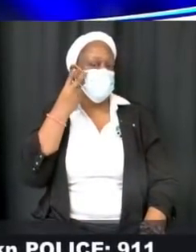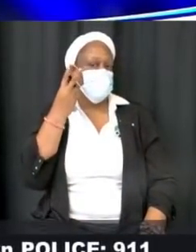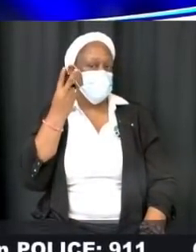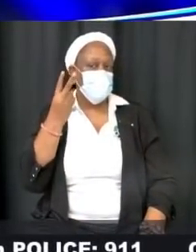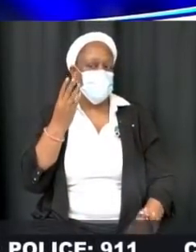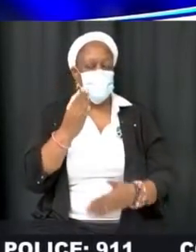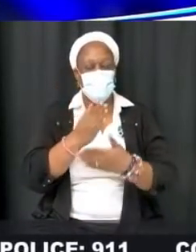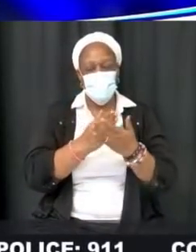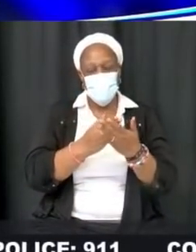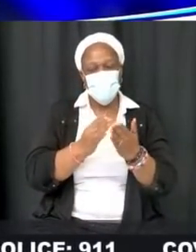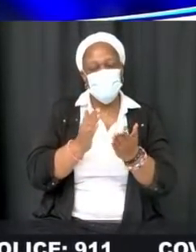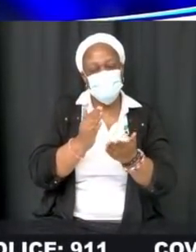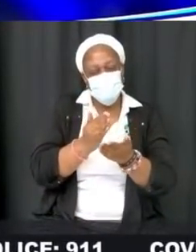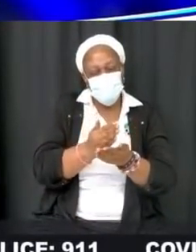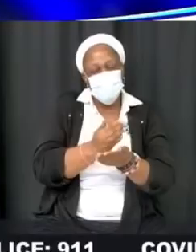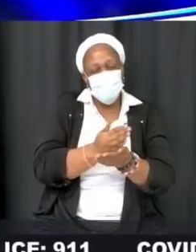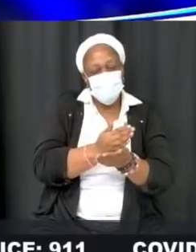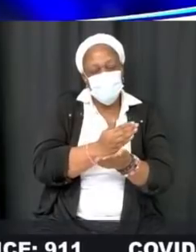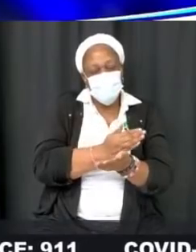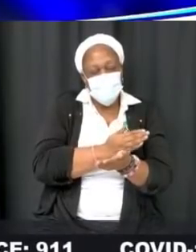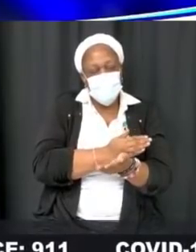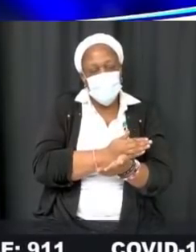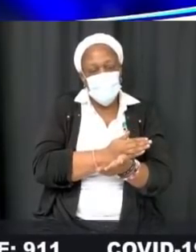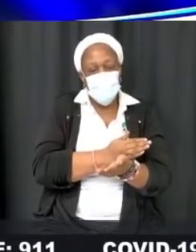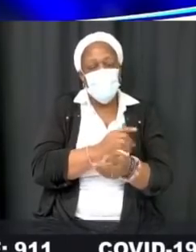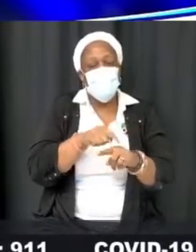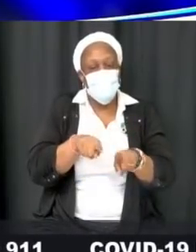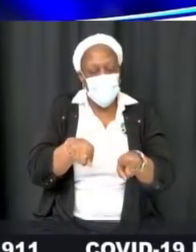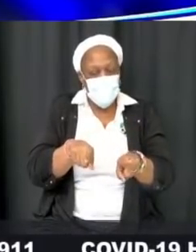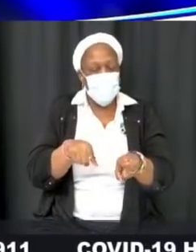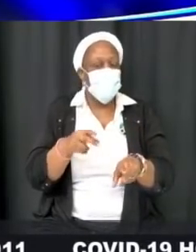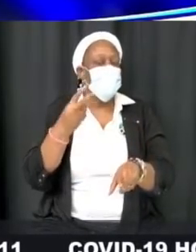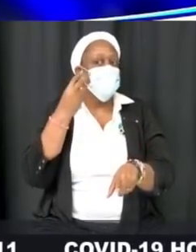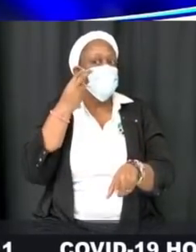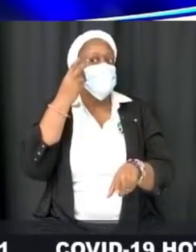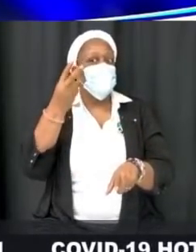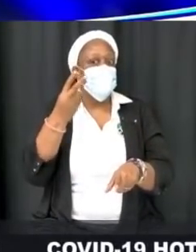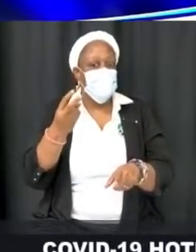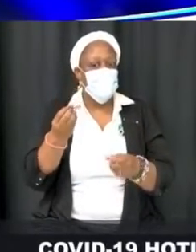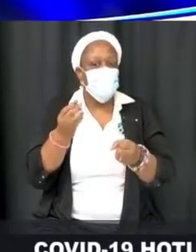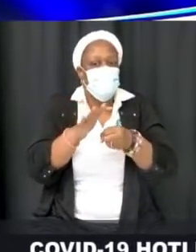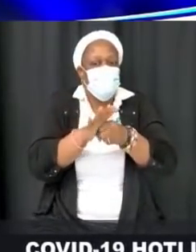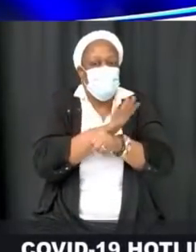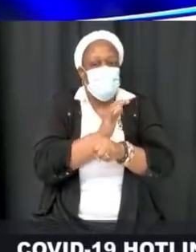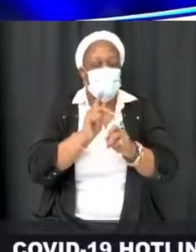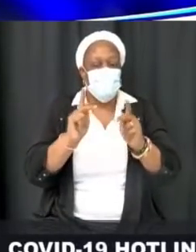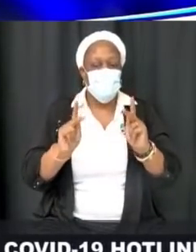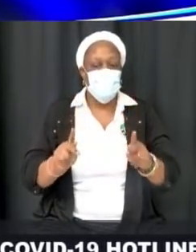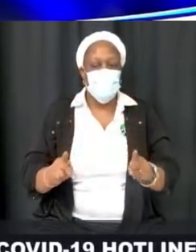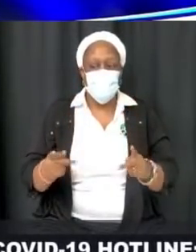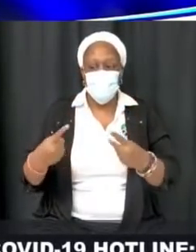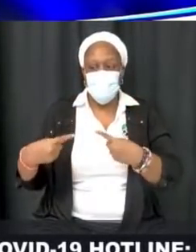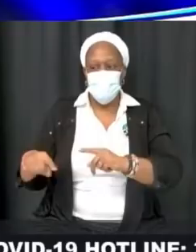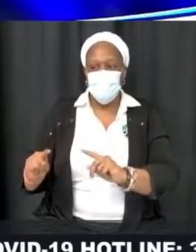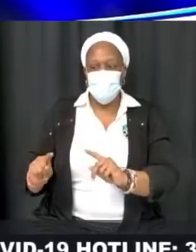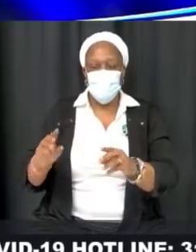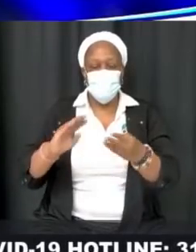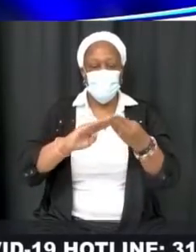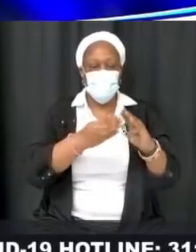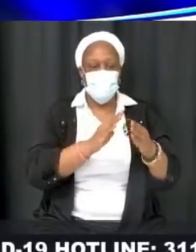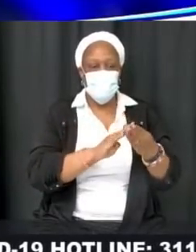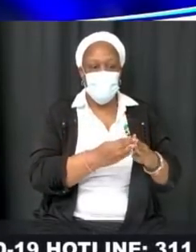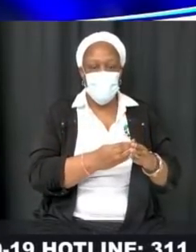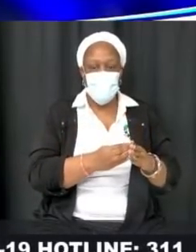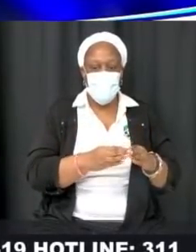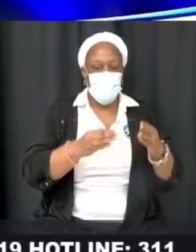last year, we still saw instances of overcrowding at some establishments and a lack of